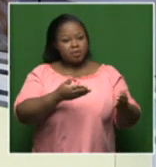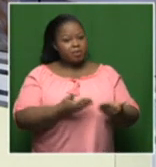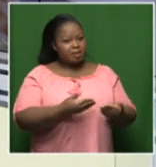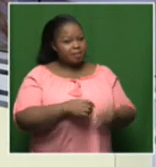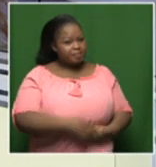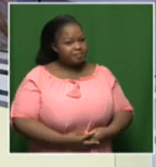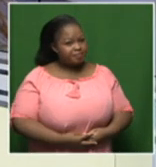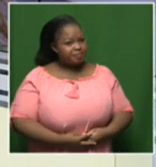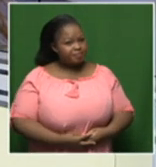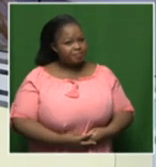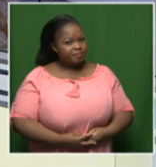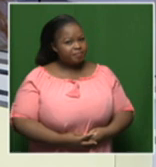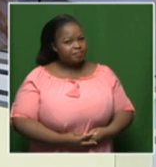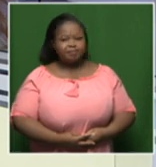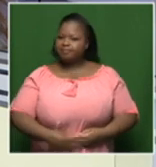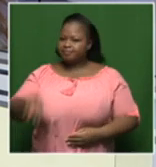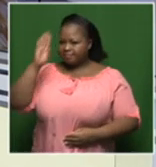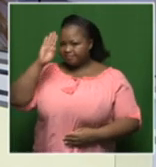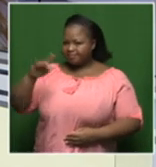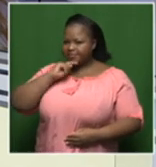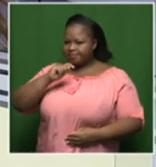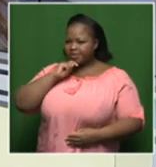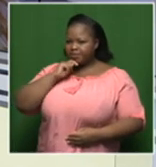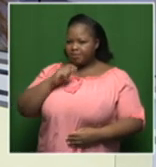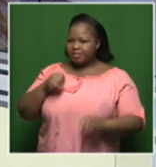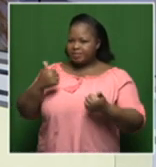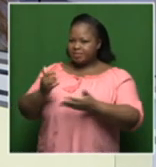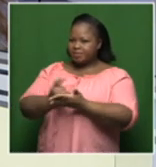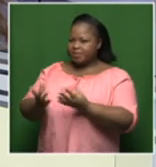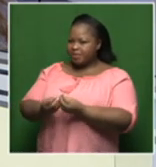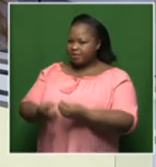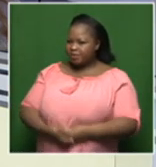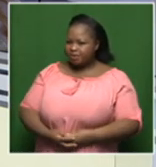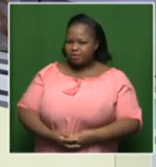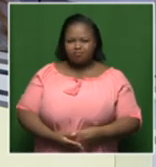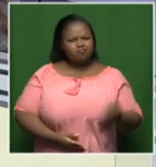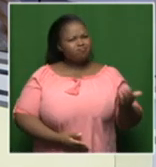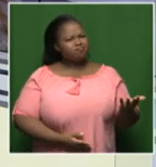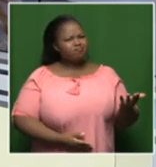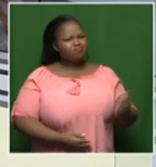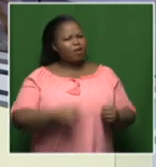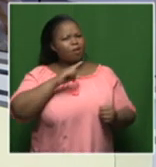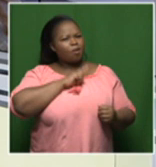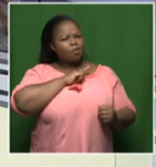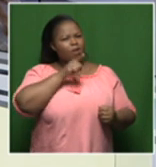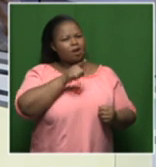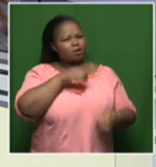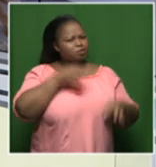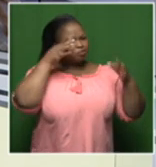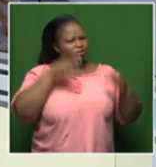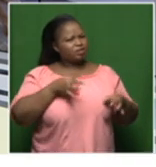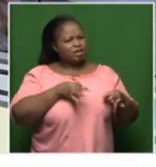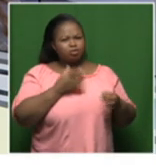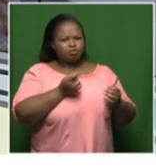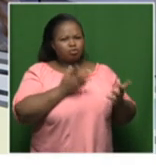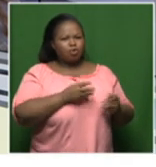Live. Good morning, great to be chatting. So, Ryan, why did you undertake to do something like